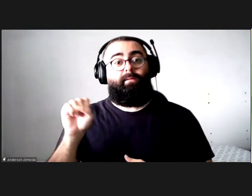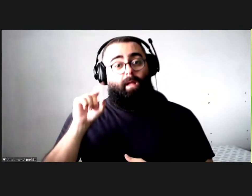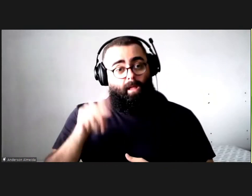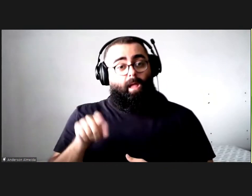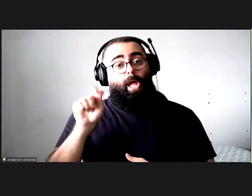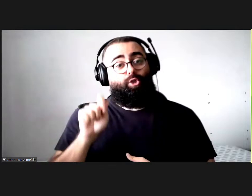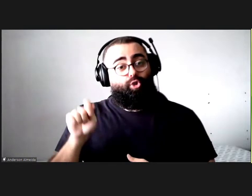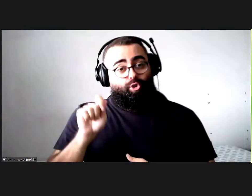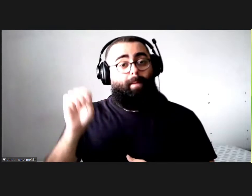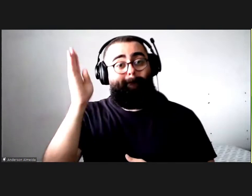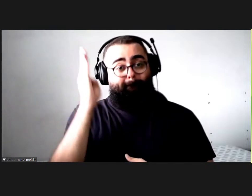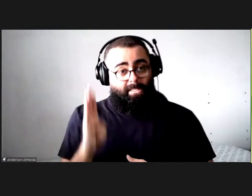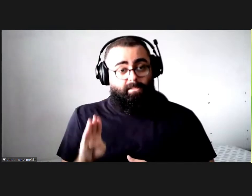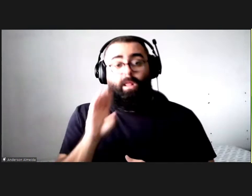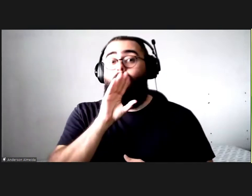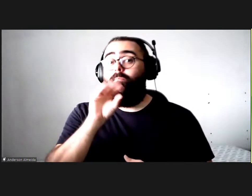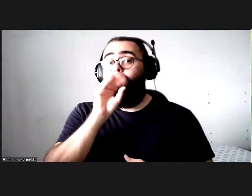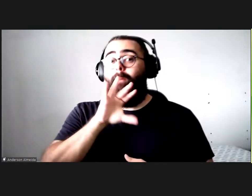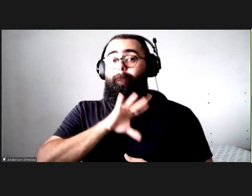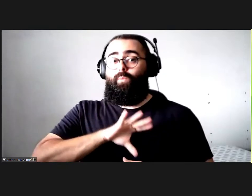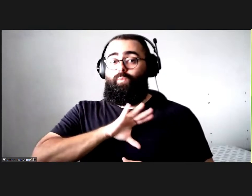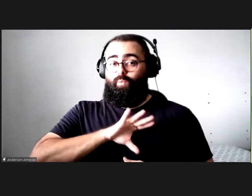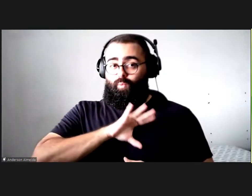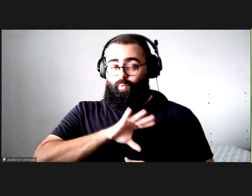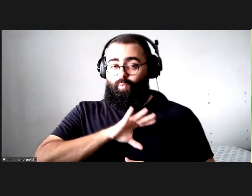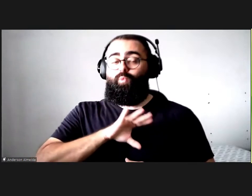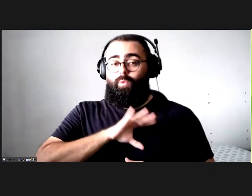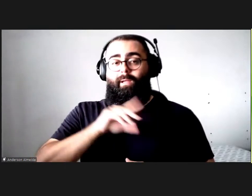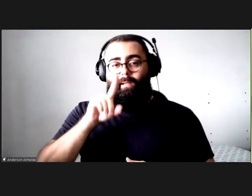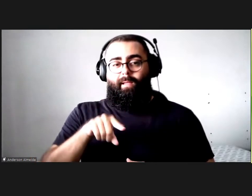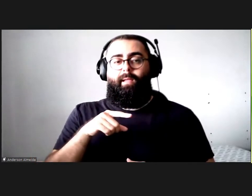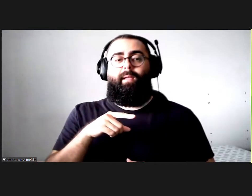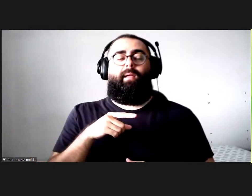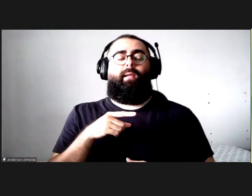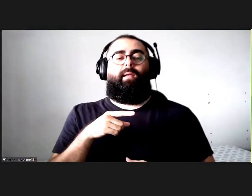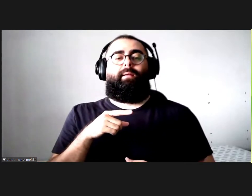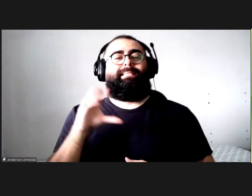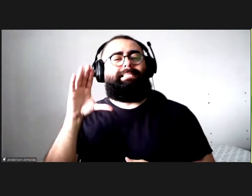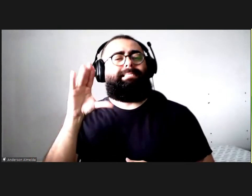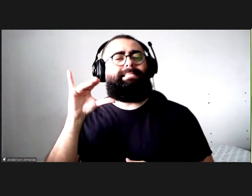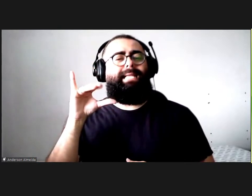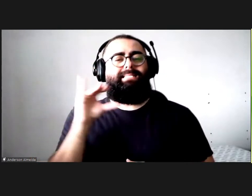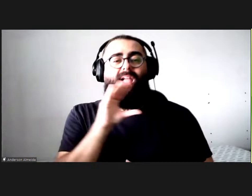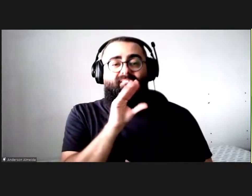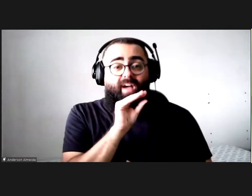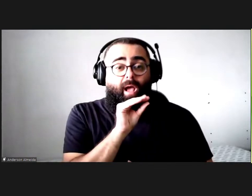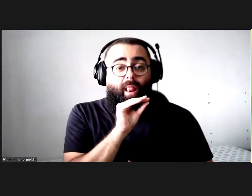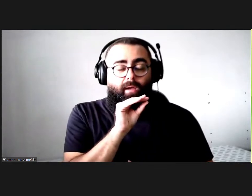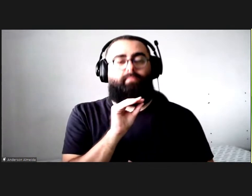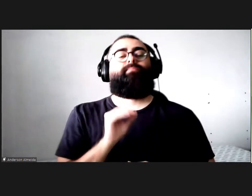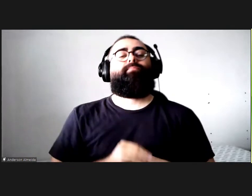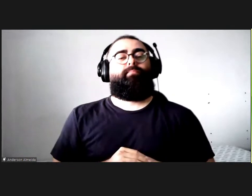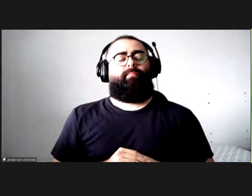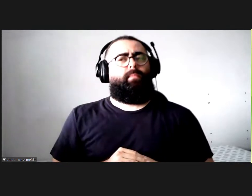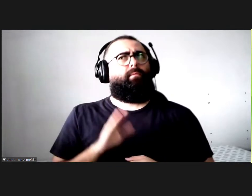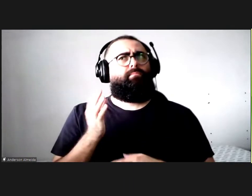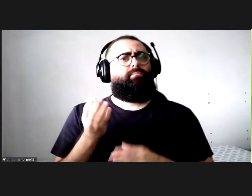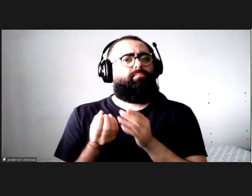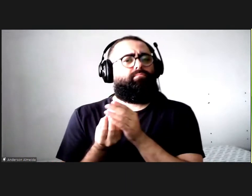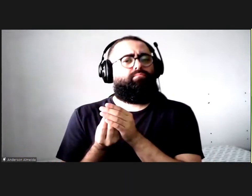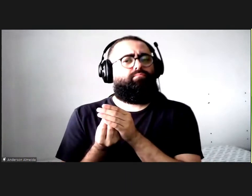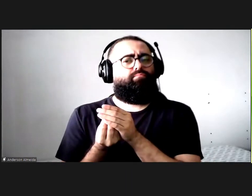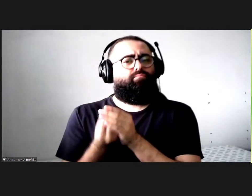Luso-Brazilian Association for Speech Sciences, and it was created